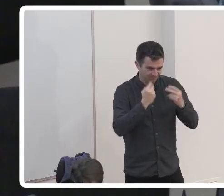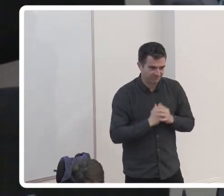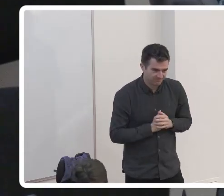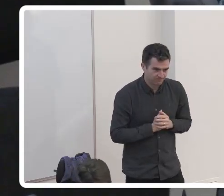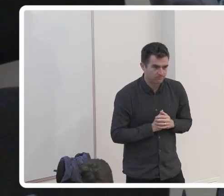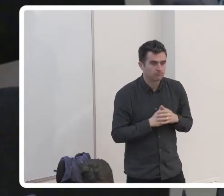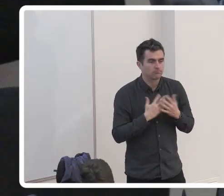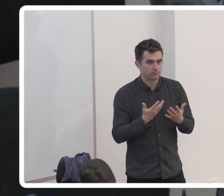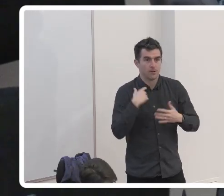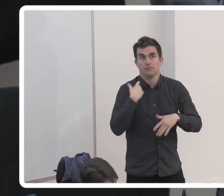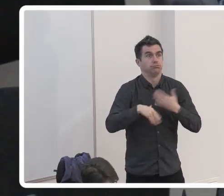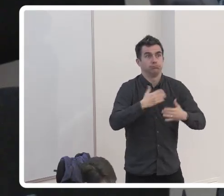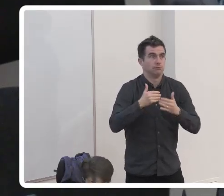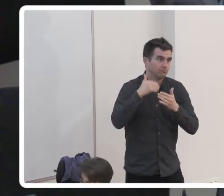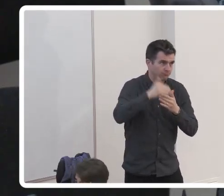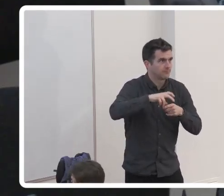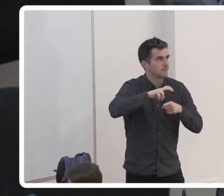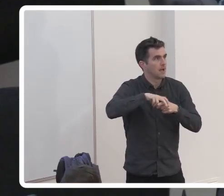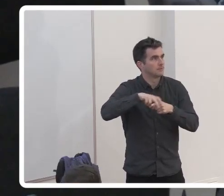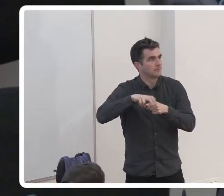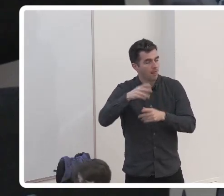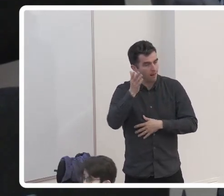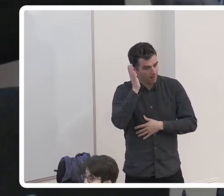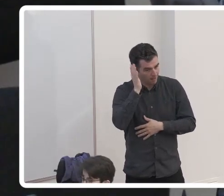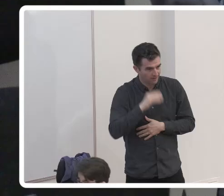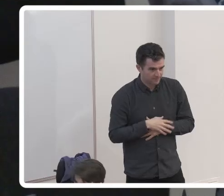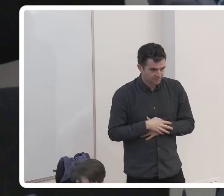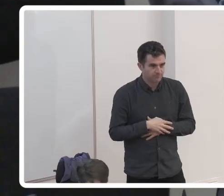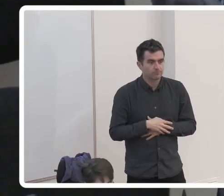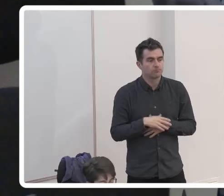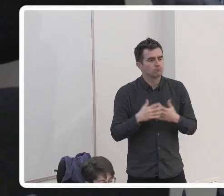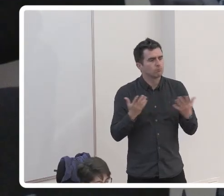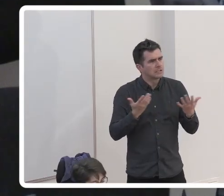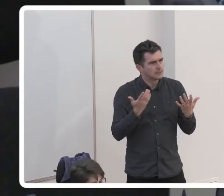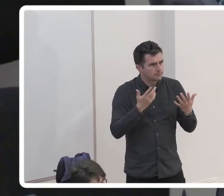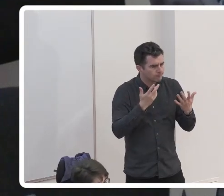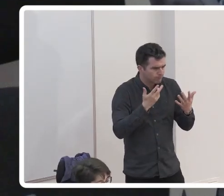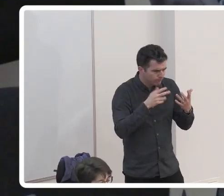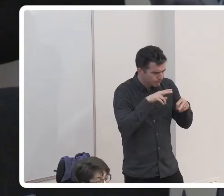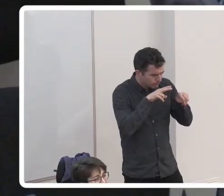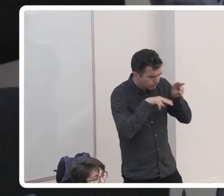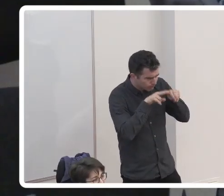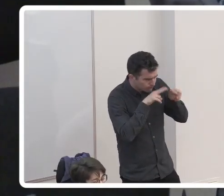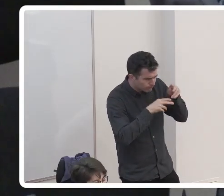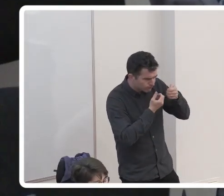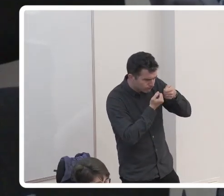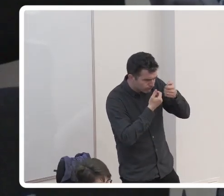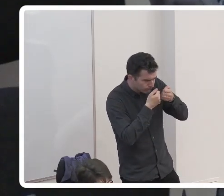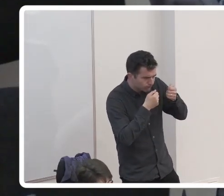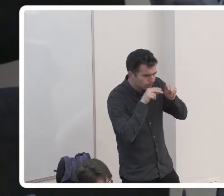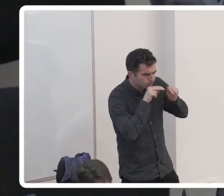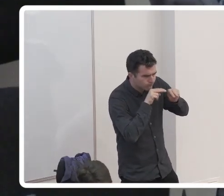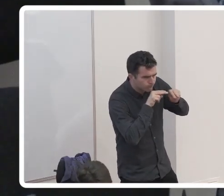Elizabeth and... Magda. I know your name, I just forgot for a second. And then two folks who are joining us